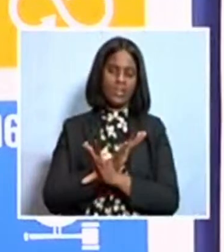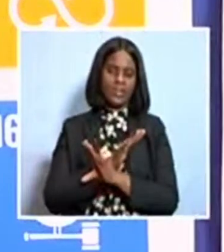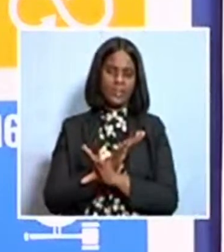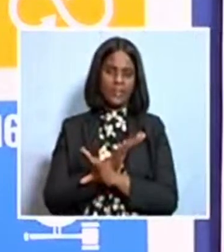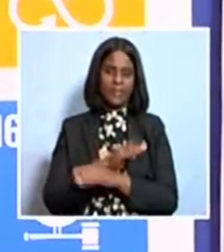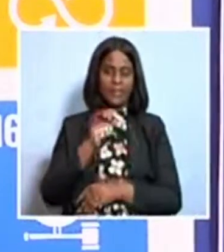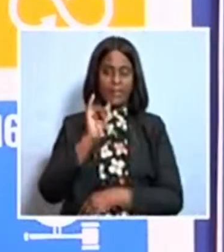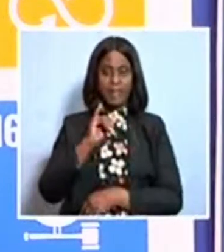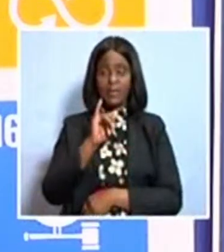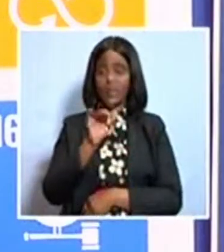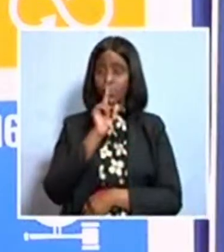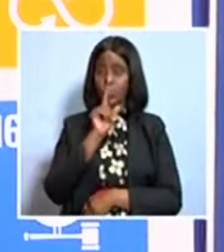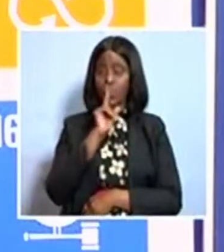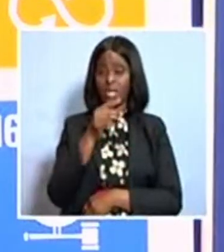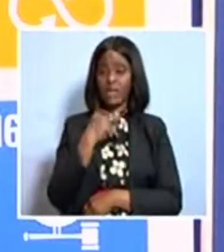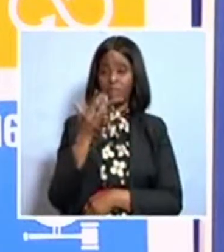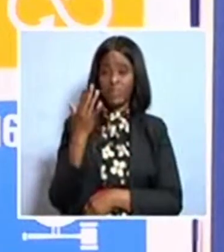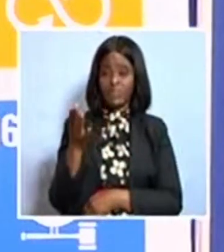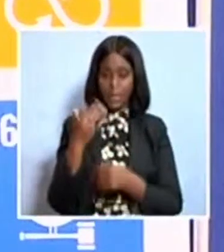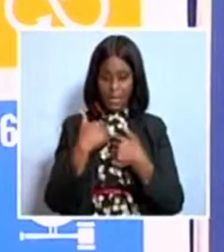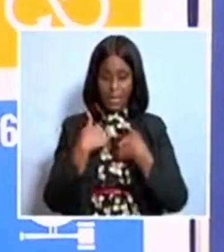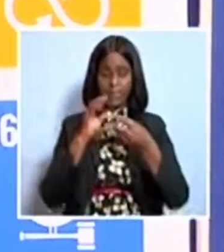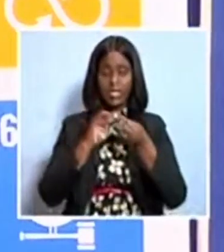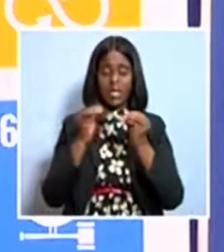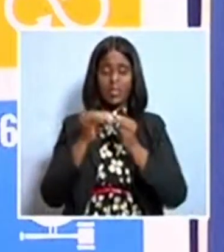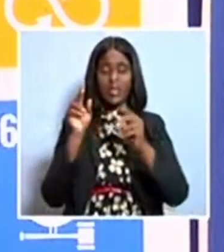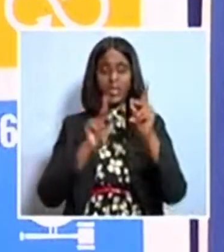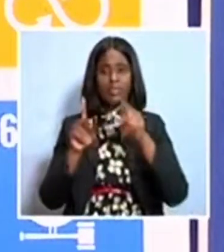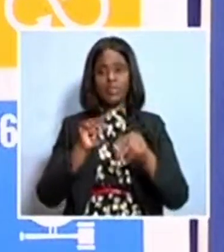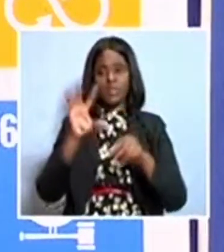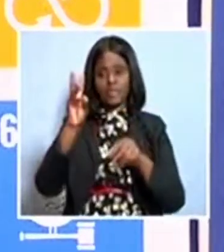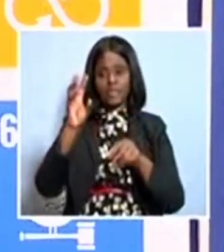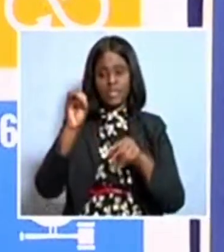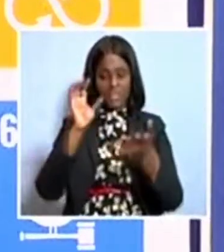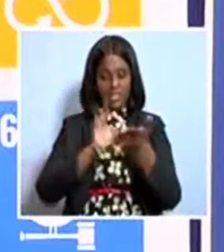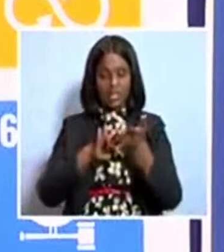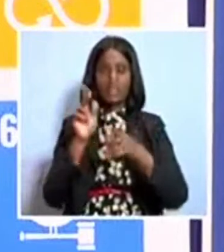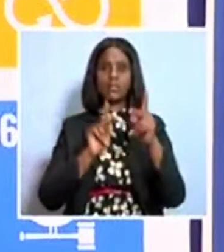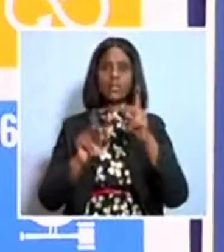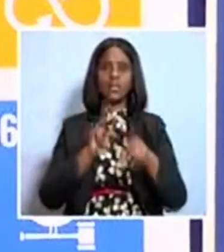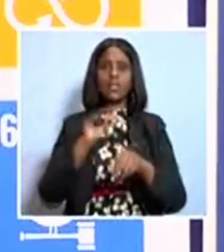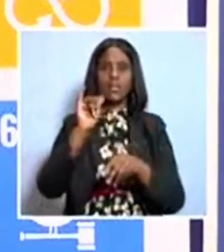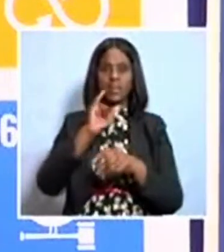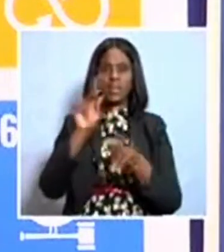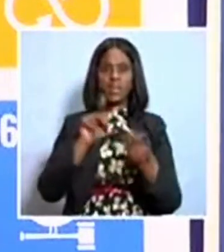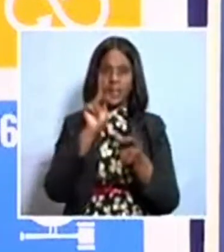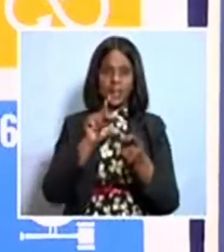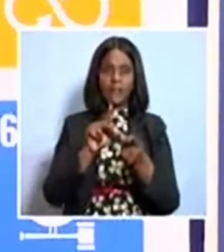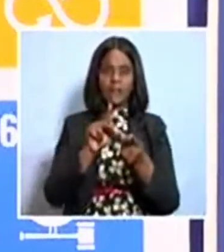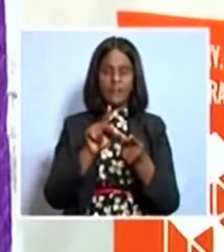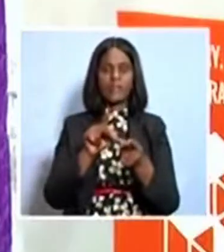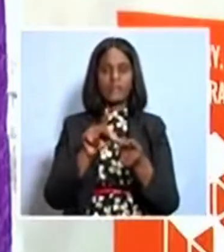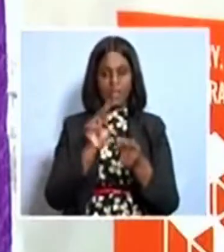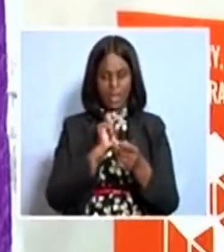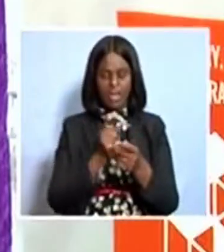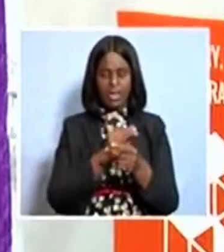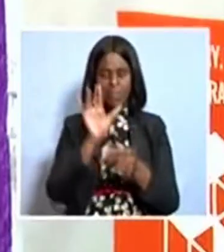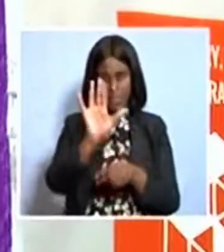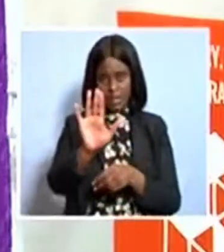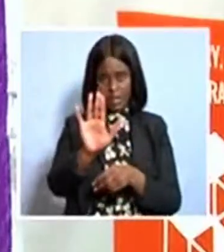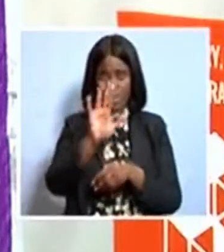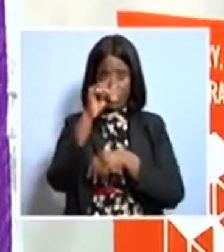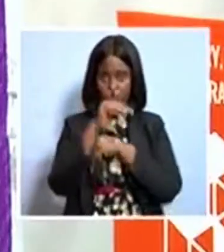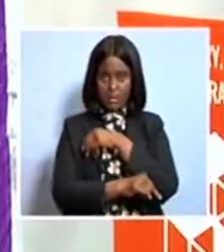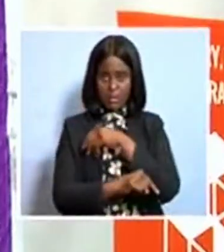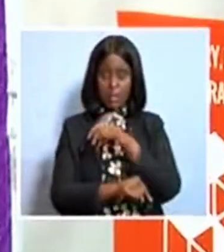It has a population of about 60,000 people. Okay. Yes, exactly. So I know we'll get into details and to